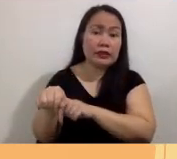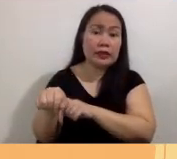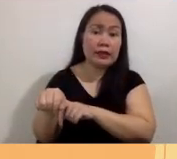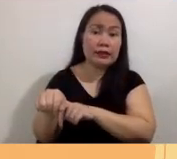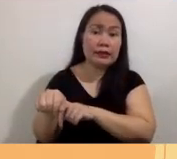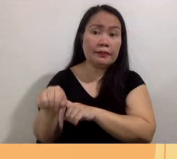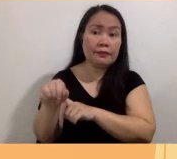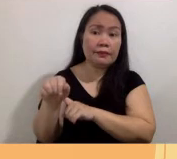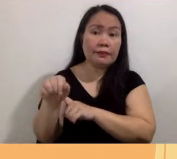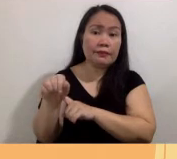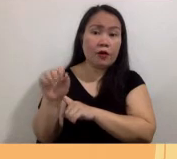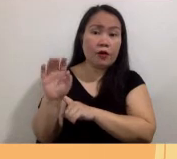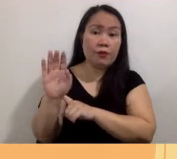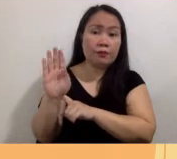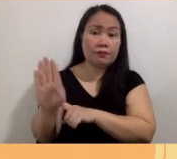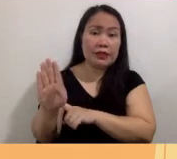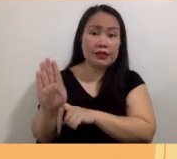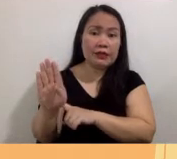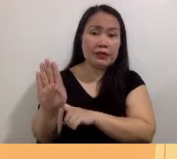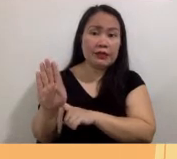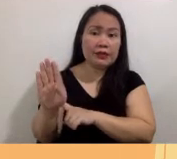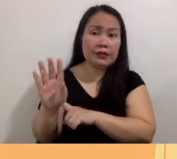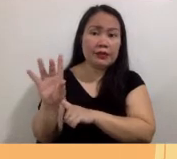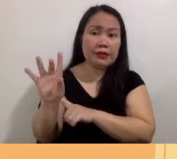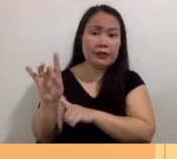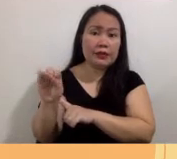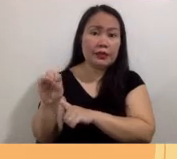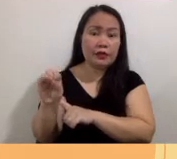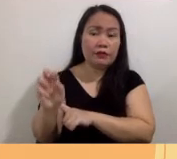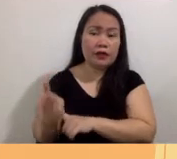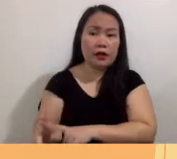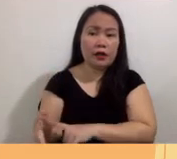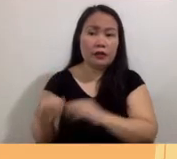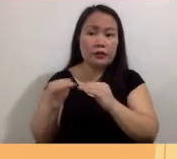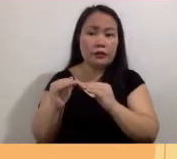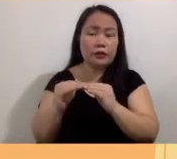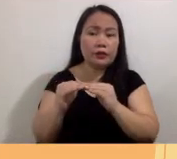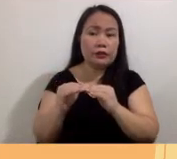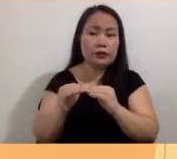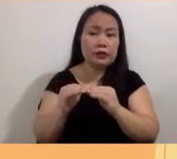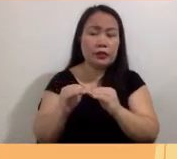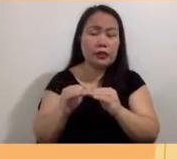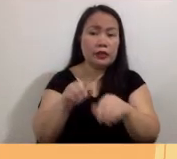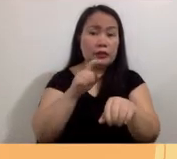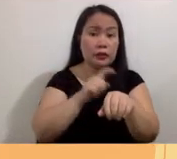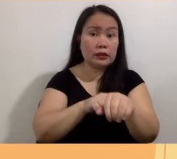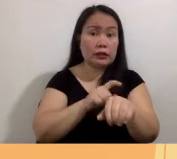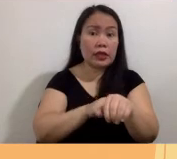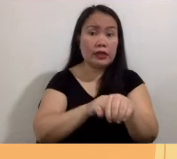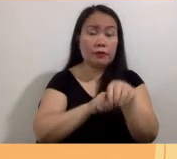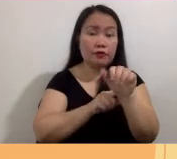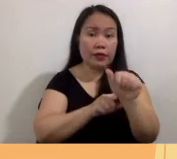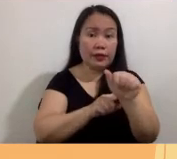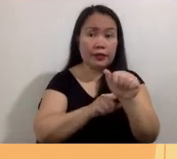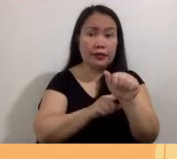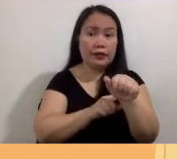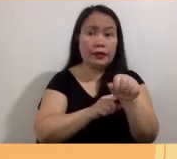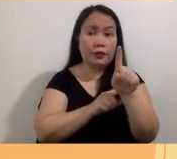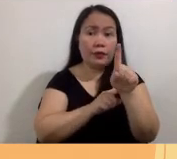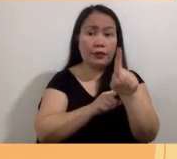time ni bus B ay 80 over R is equal to the time of our bus A, which is